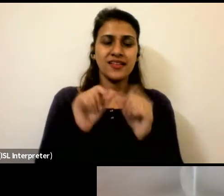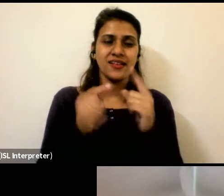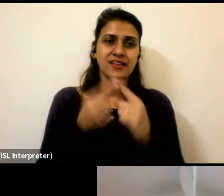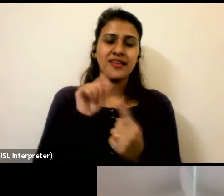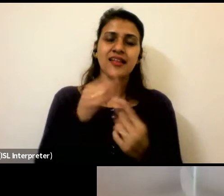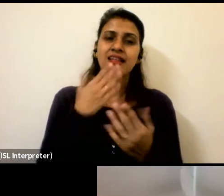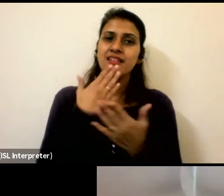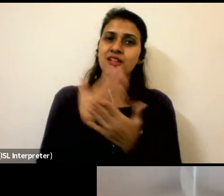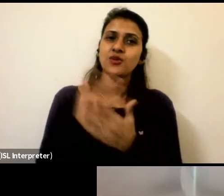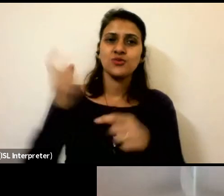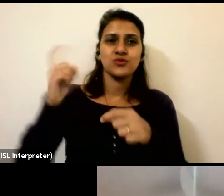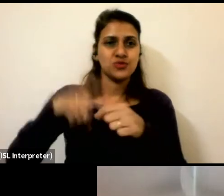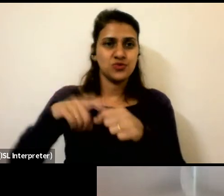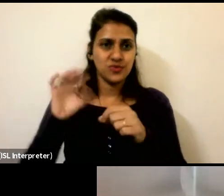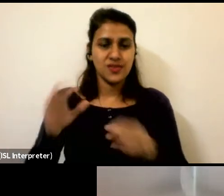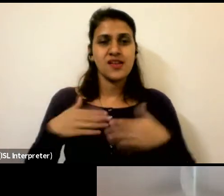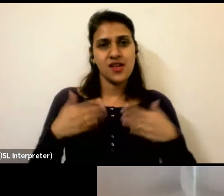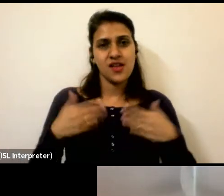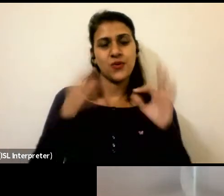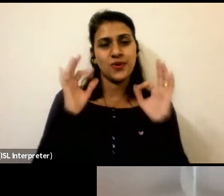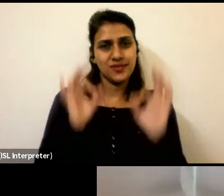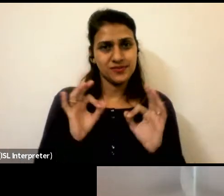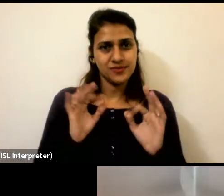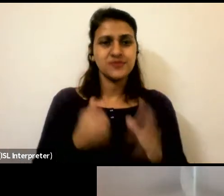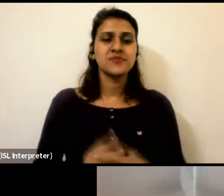very uplifting for us that you are here with us.